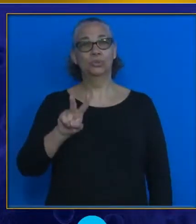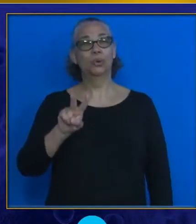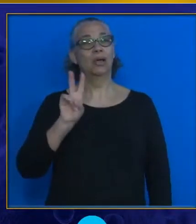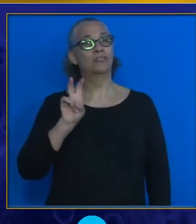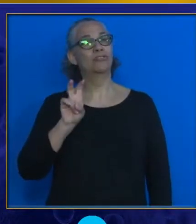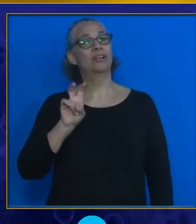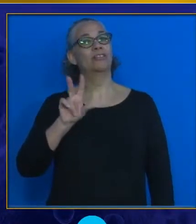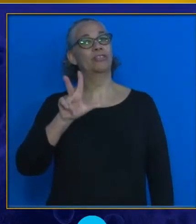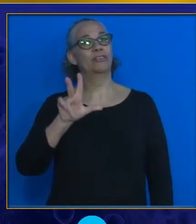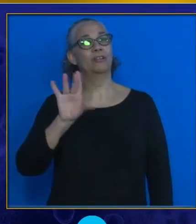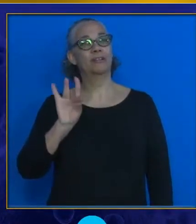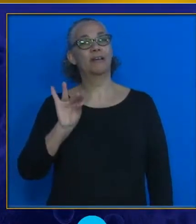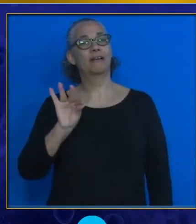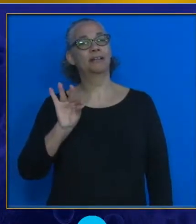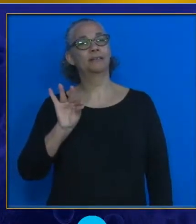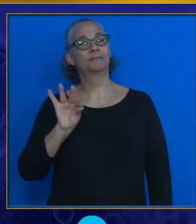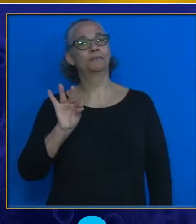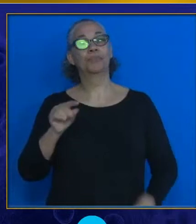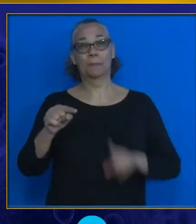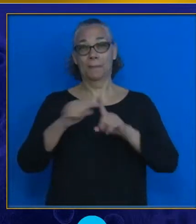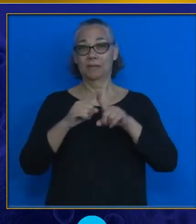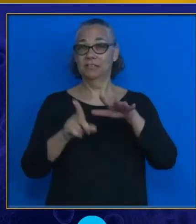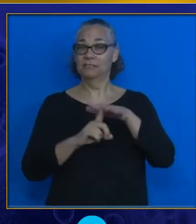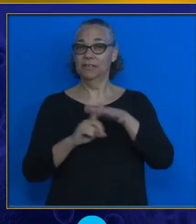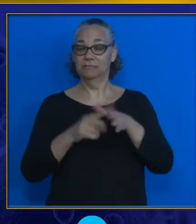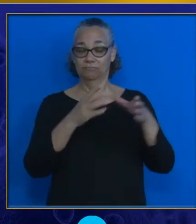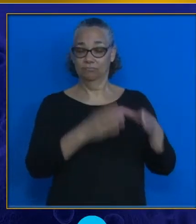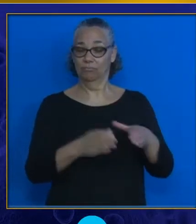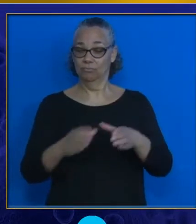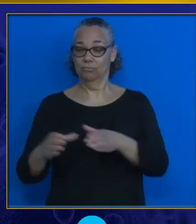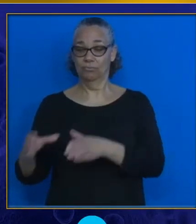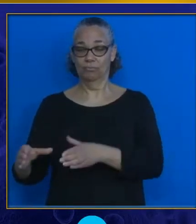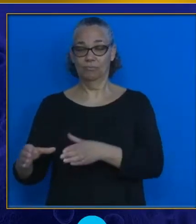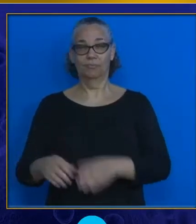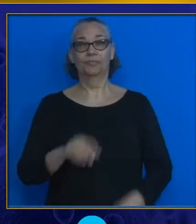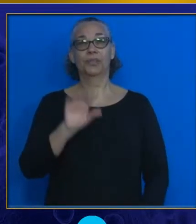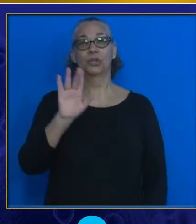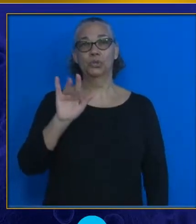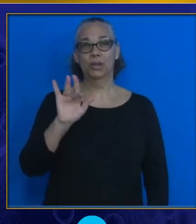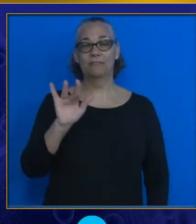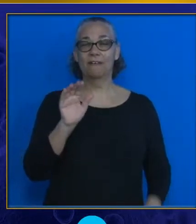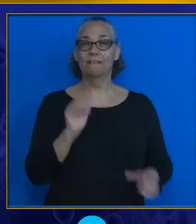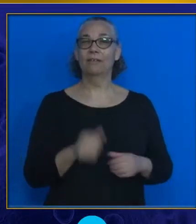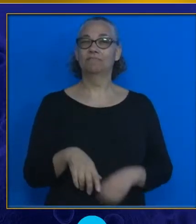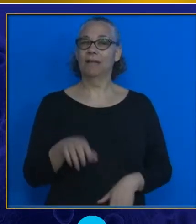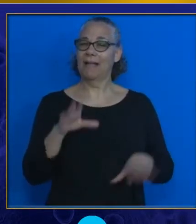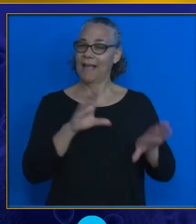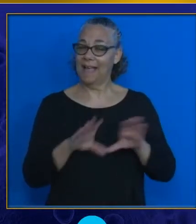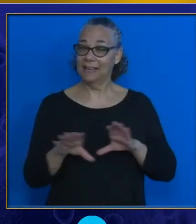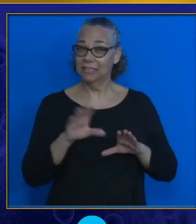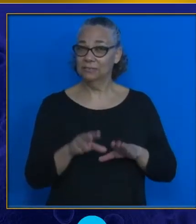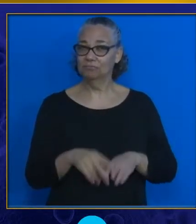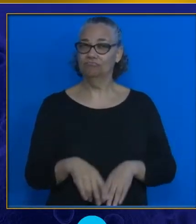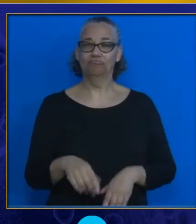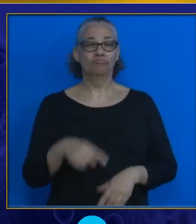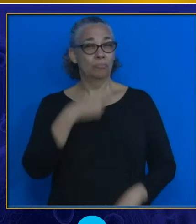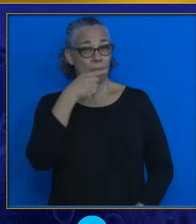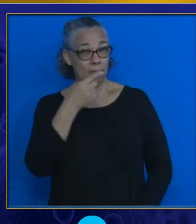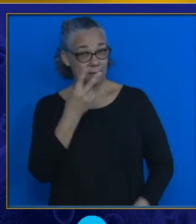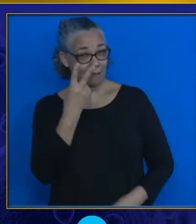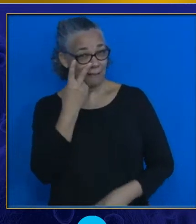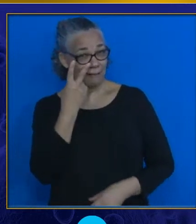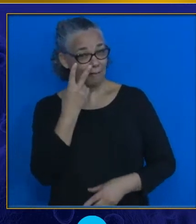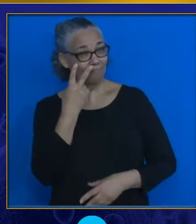total confirmed positive cases, and their status is as follows. There are 25 active cases who are all under public health